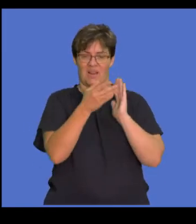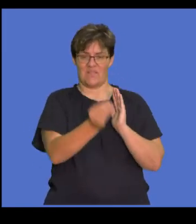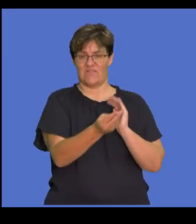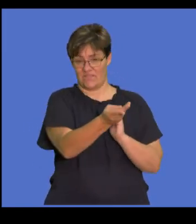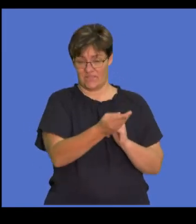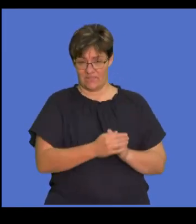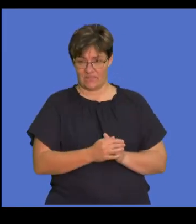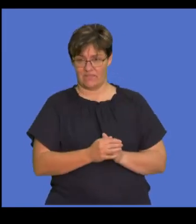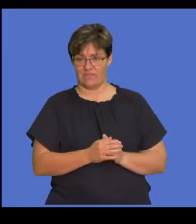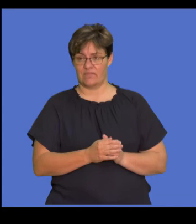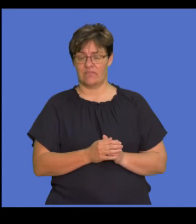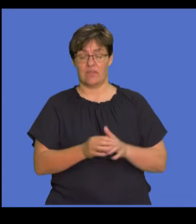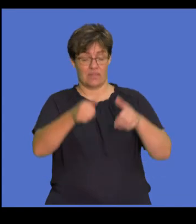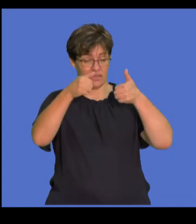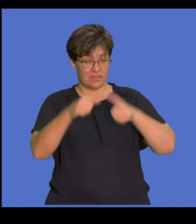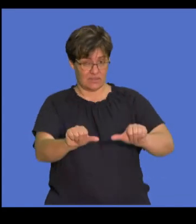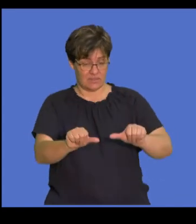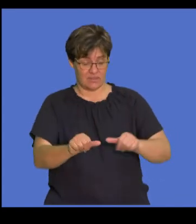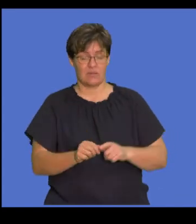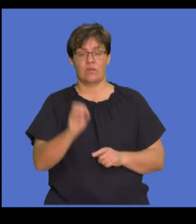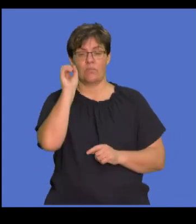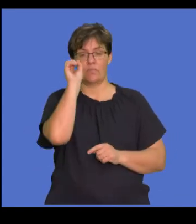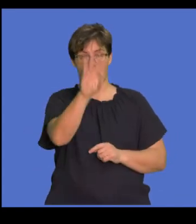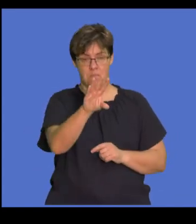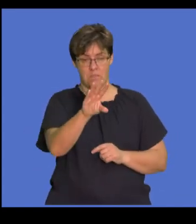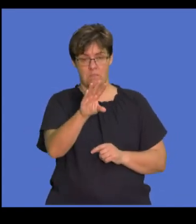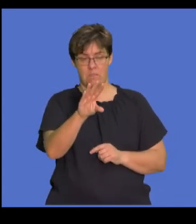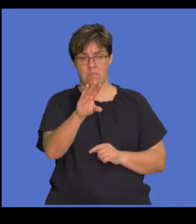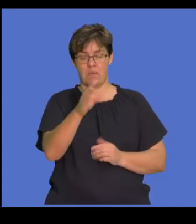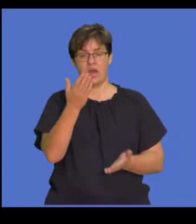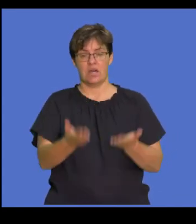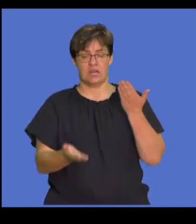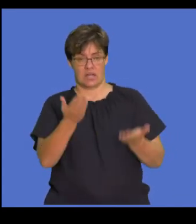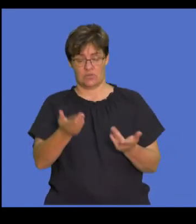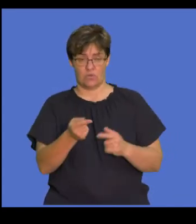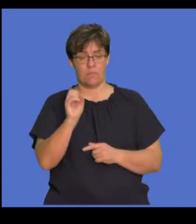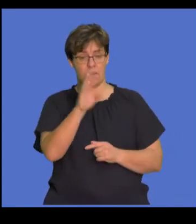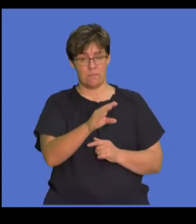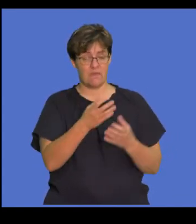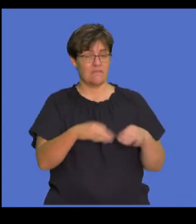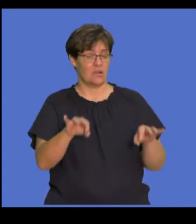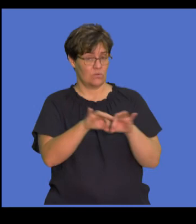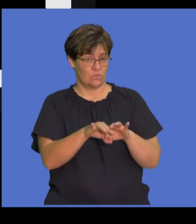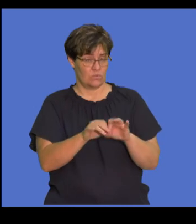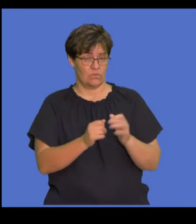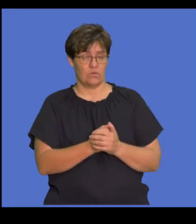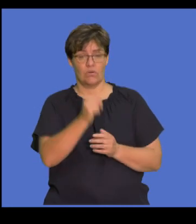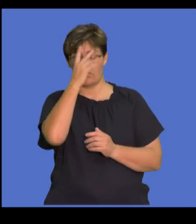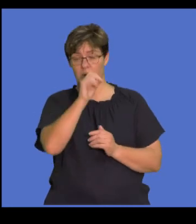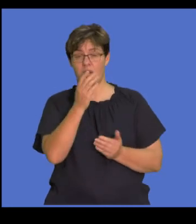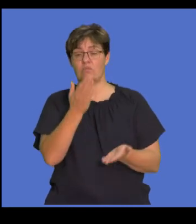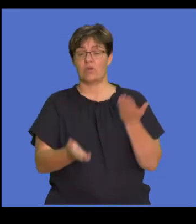your calculator. And then from there, you enter the ratio value. To enter the ratio